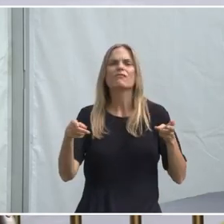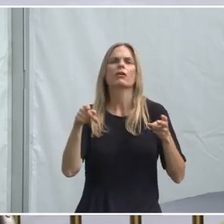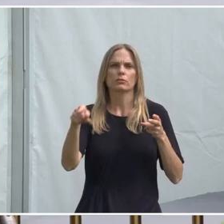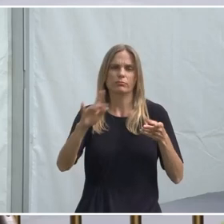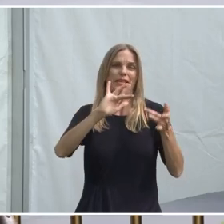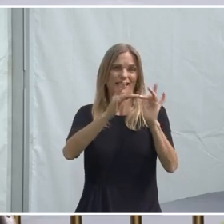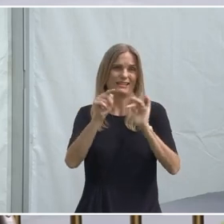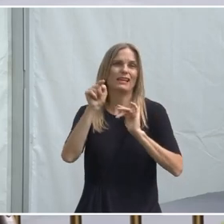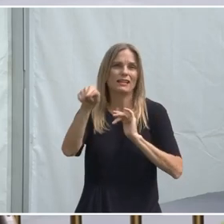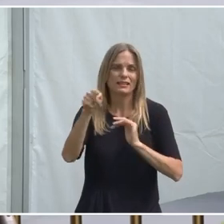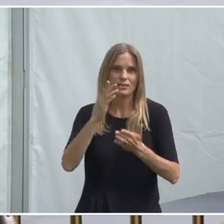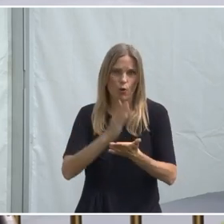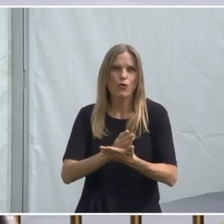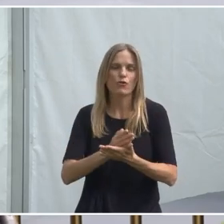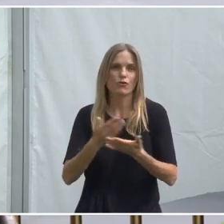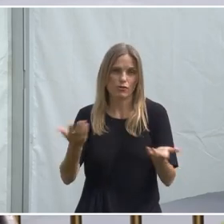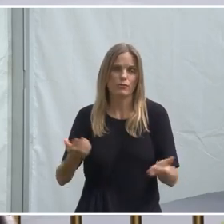we're going back to national